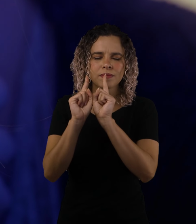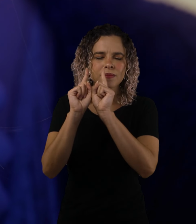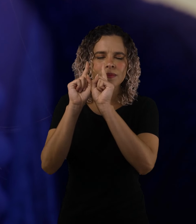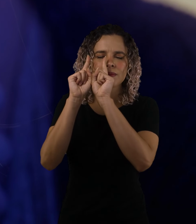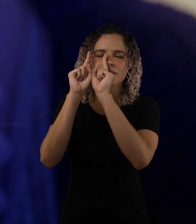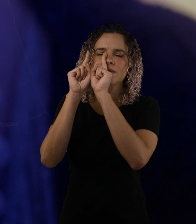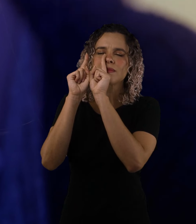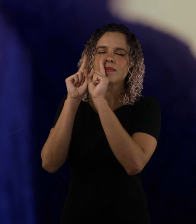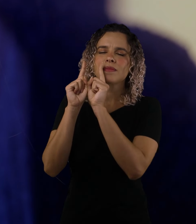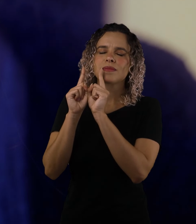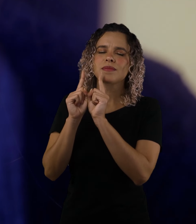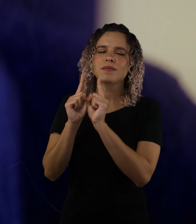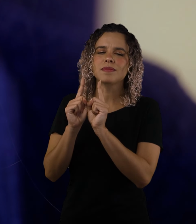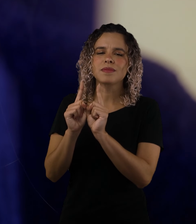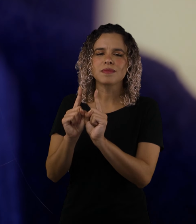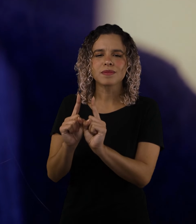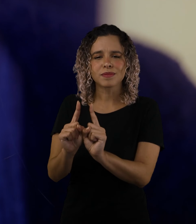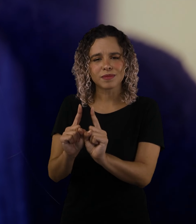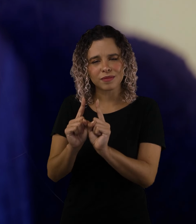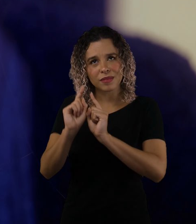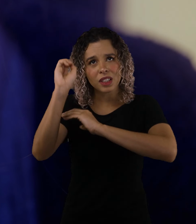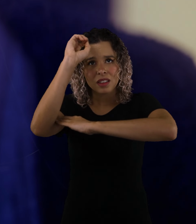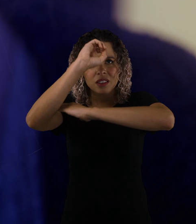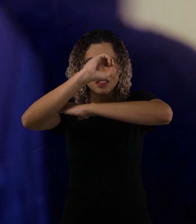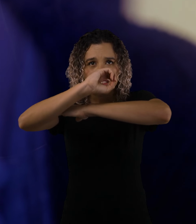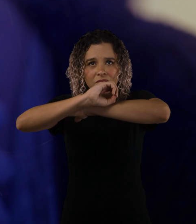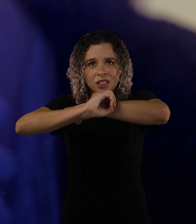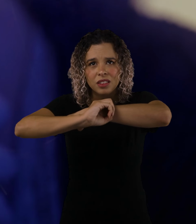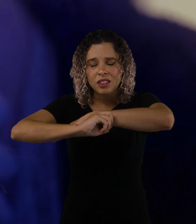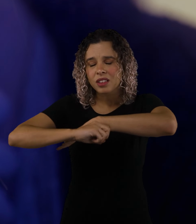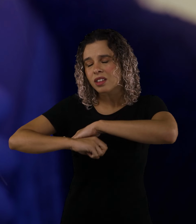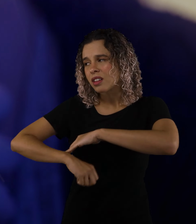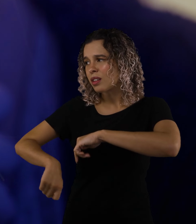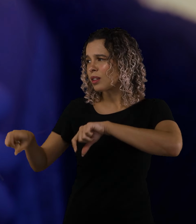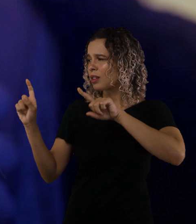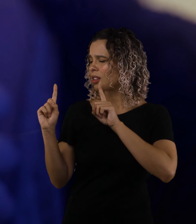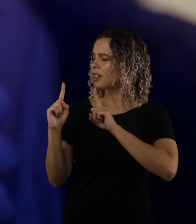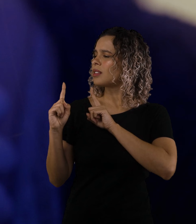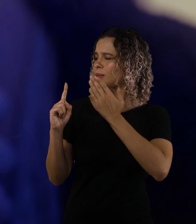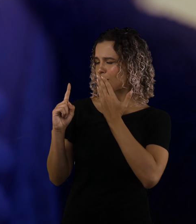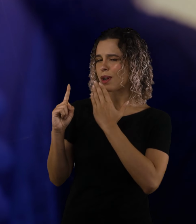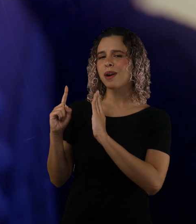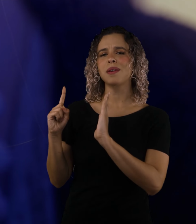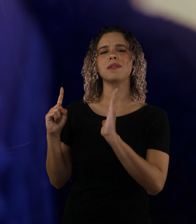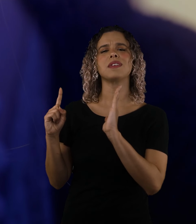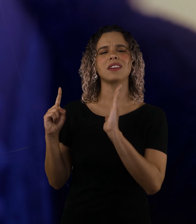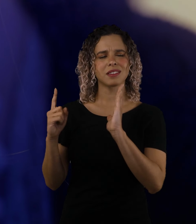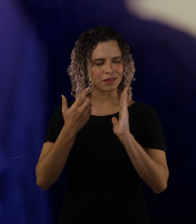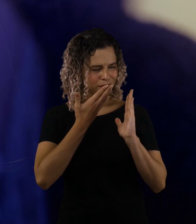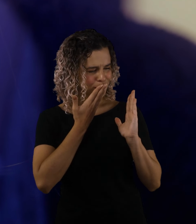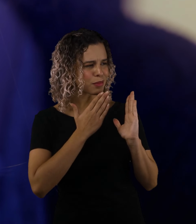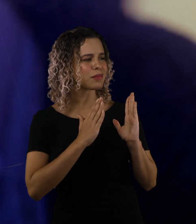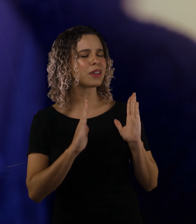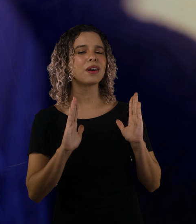mãos e choro. All the promises at sundown, I've made them